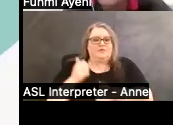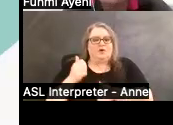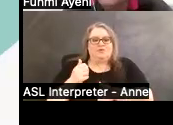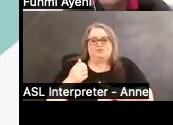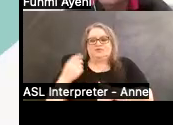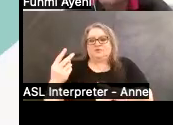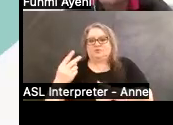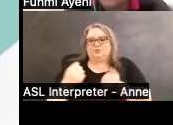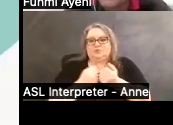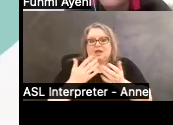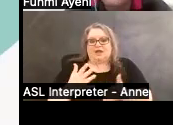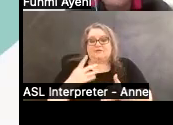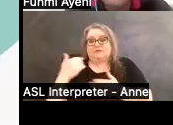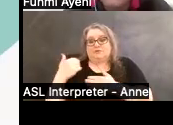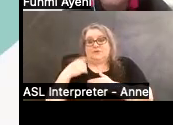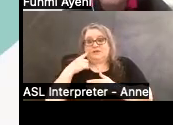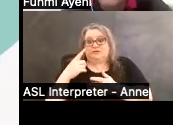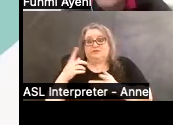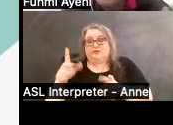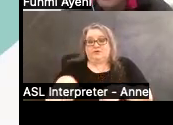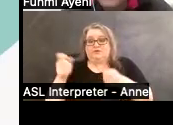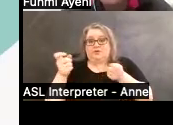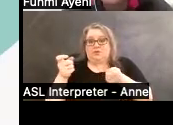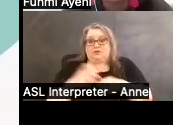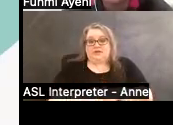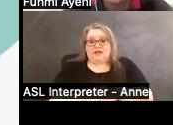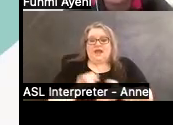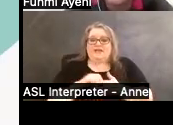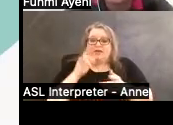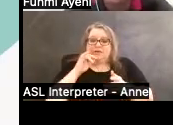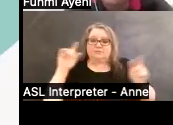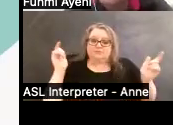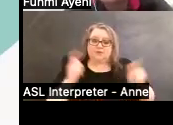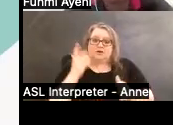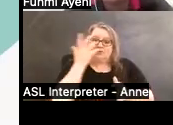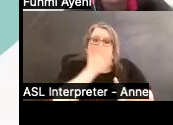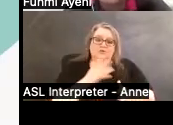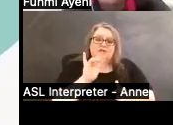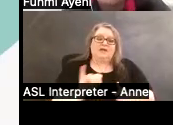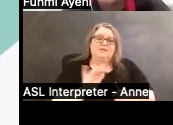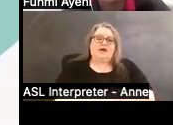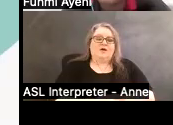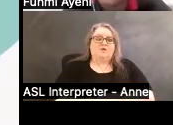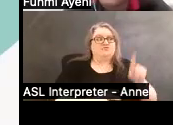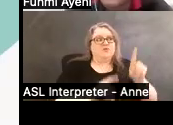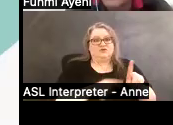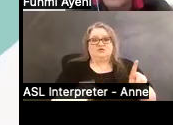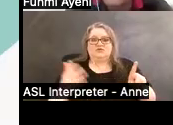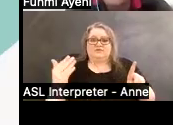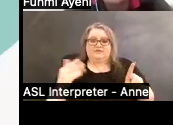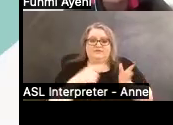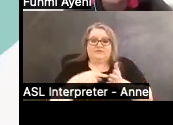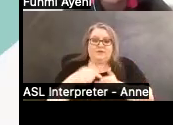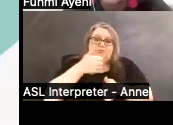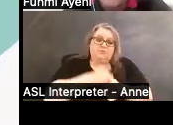advocates were responsible for holding. And what that broke down to, it looked like about 1 to 15 payments per